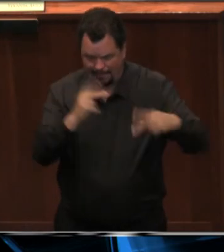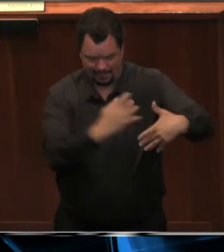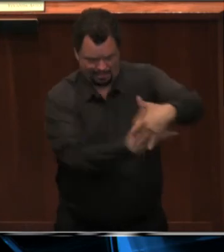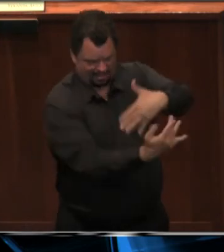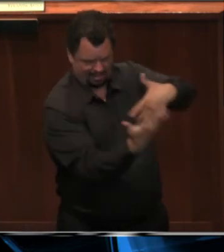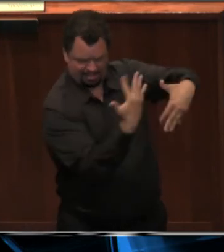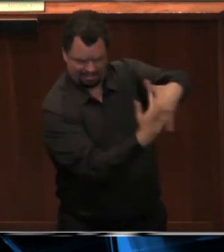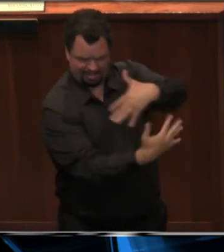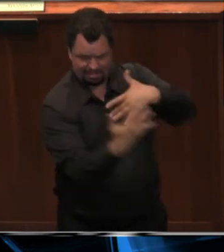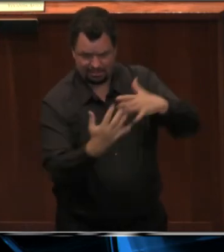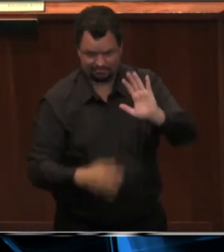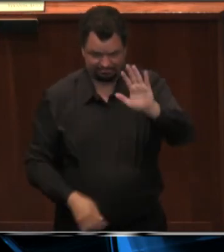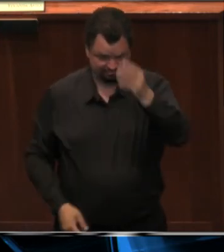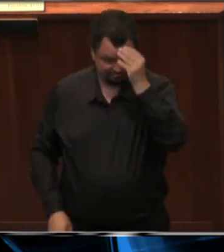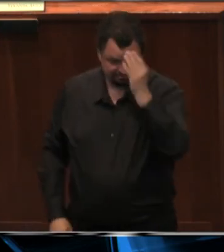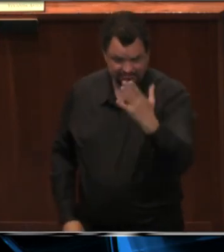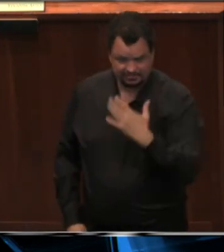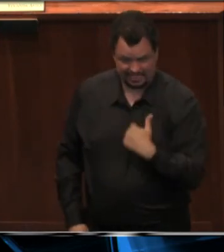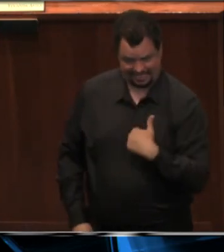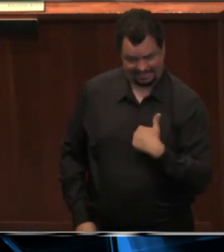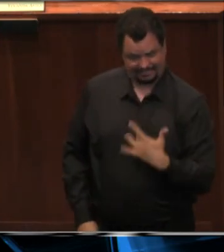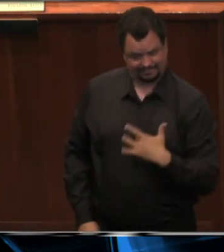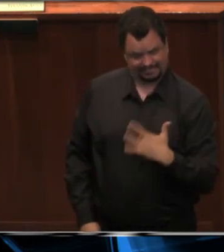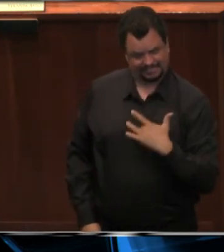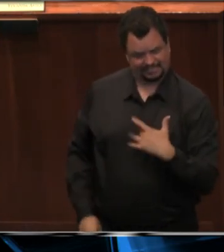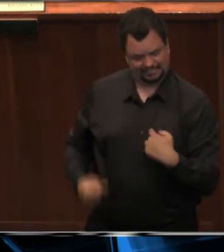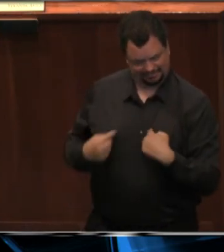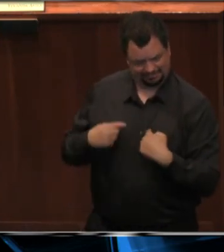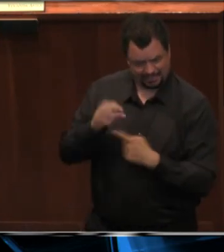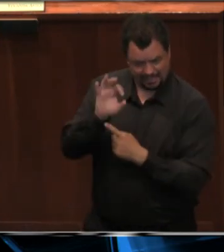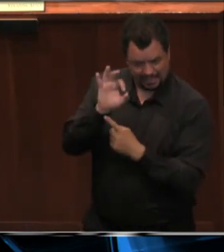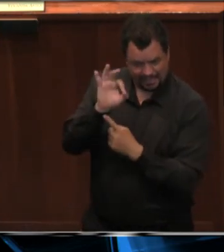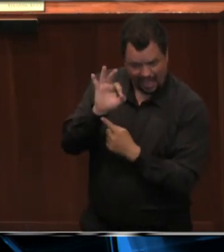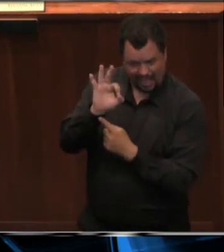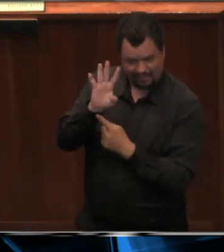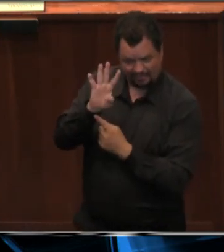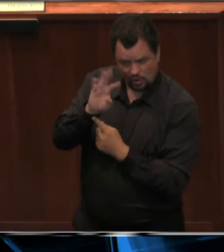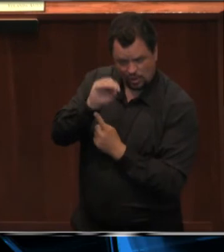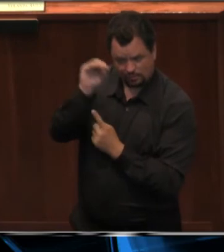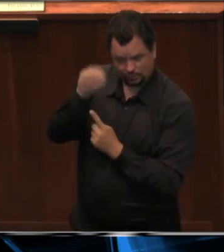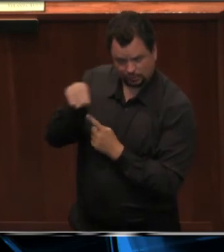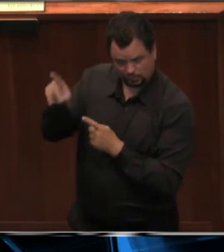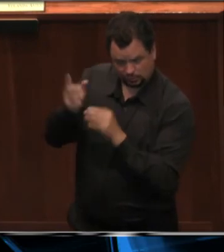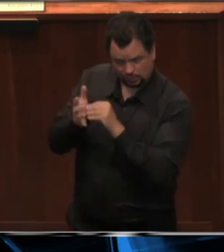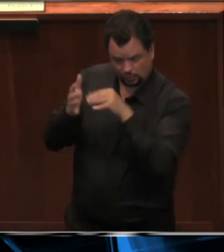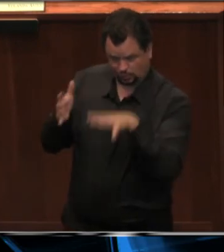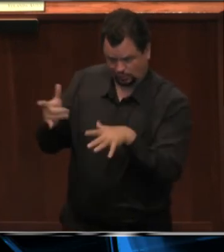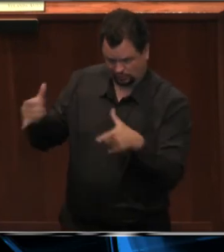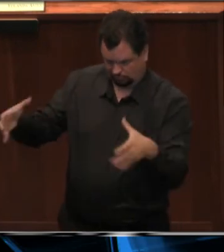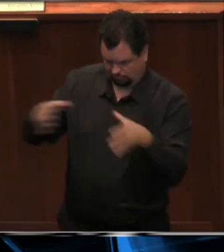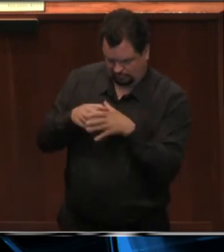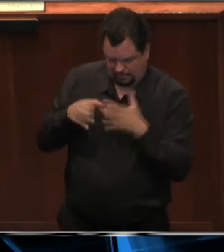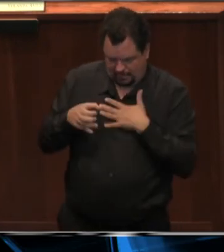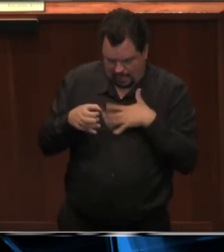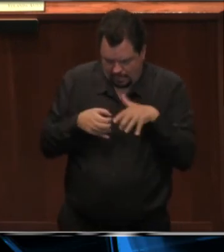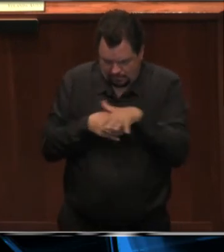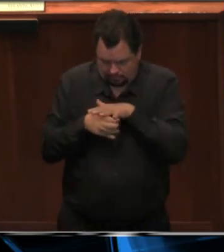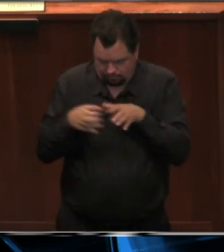that means 94 students in my current cohort, 26 kids in a class,